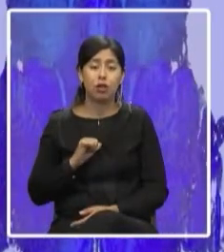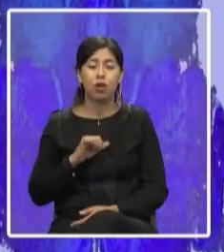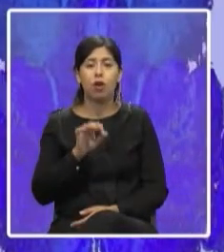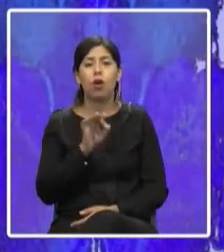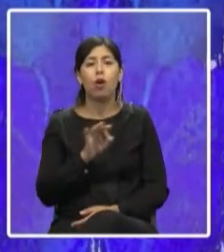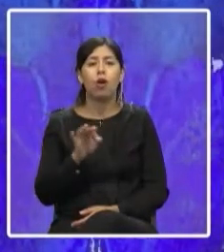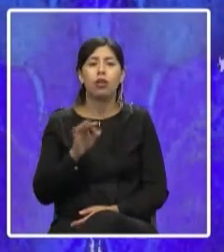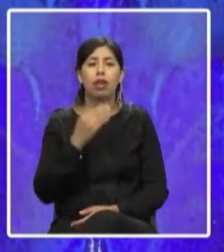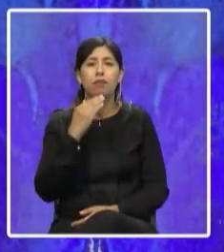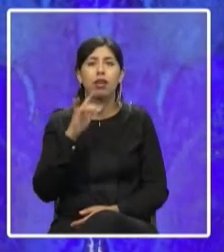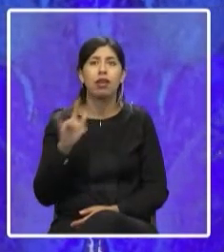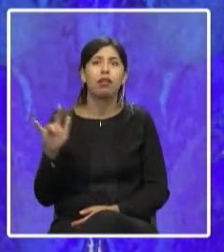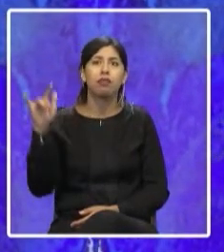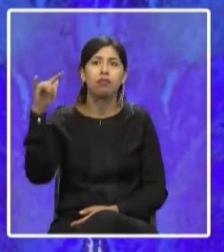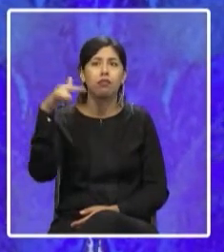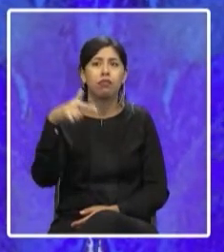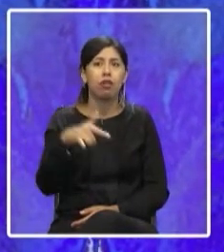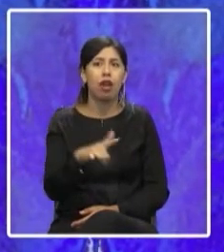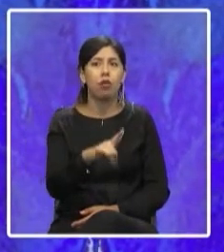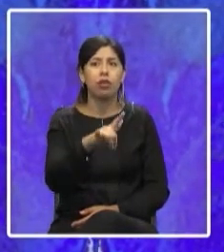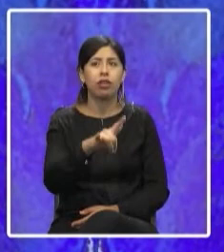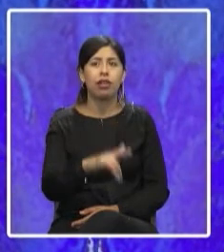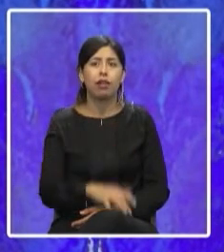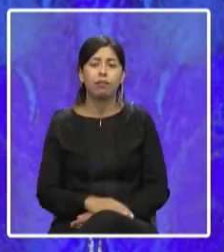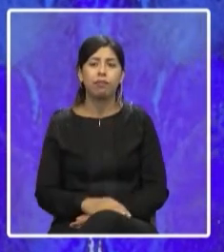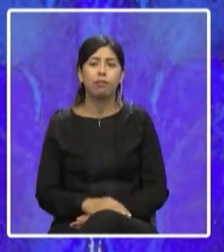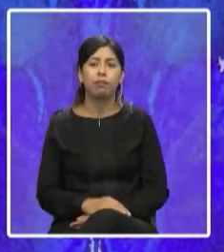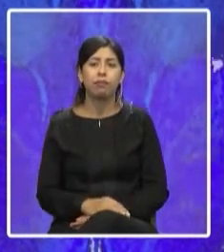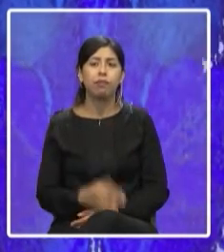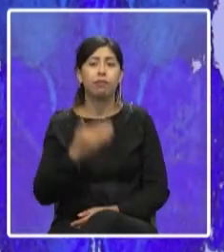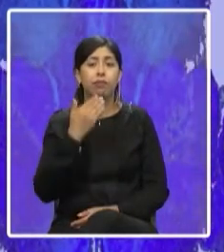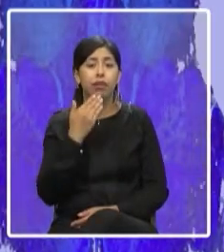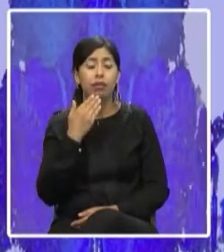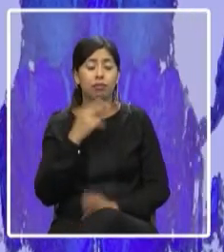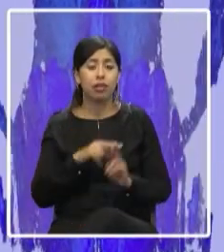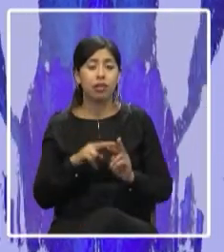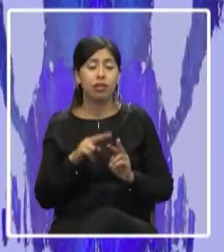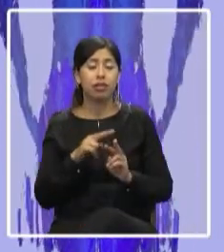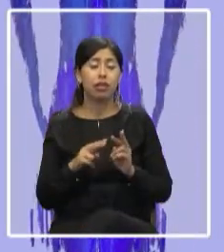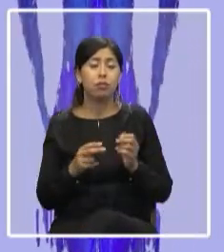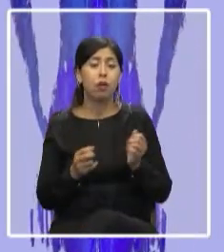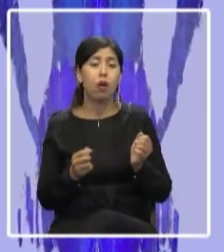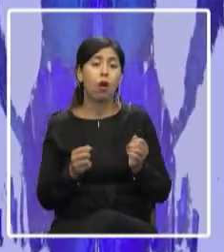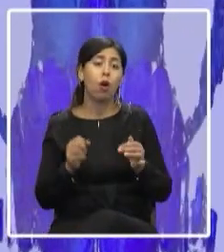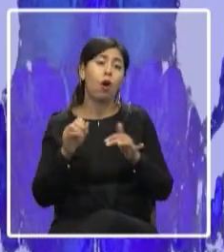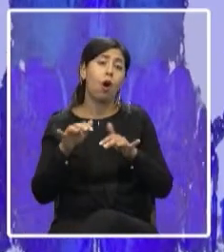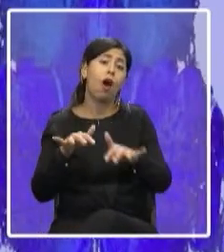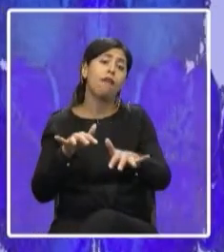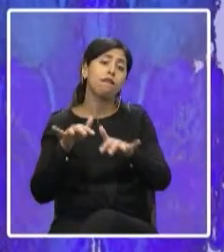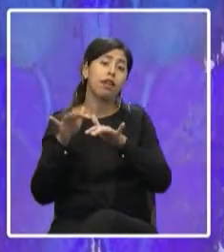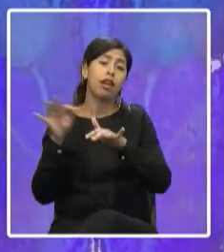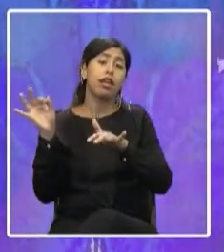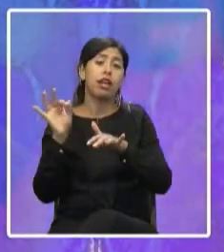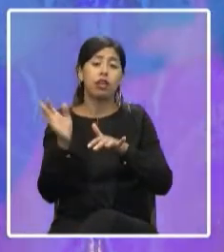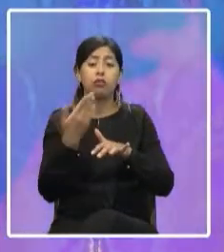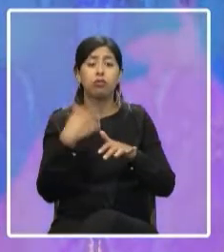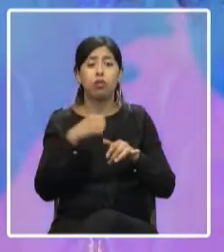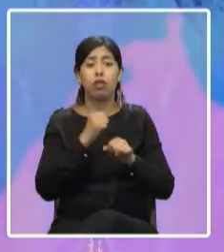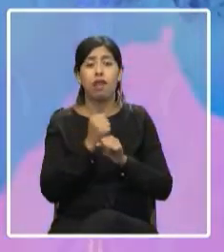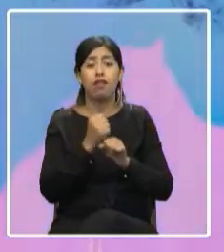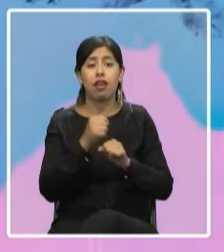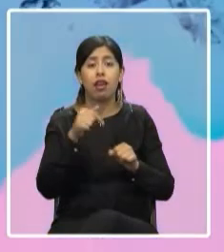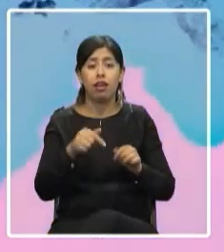virtual conferences, remote learning, distance medicine, the work from home economy, what we are doing right here today. Why was COVID so